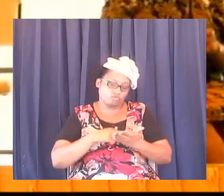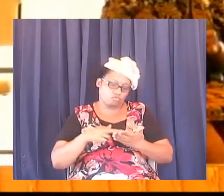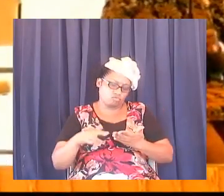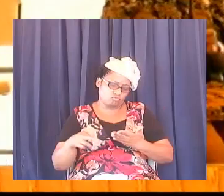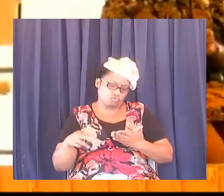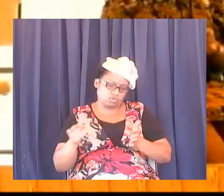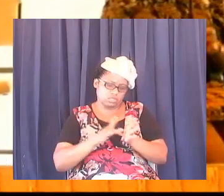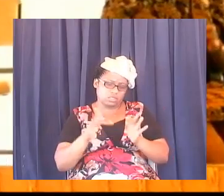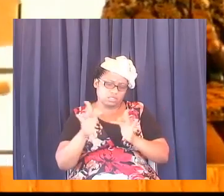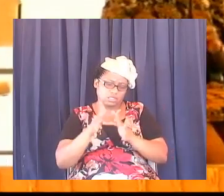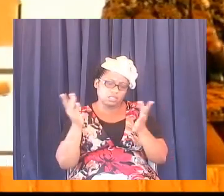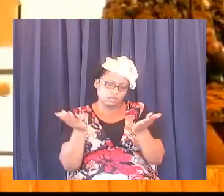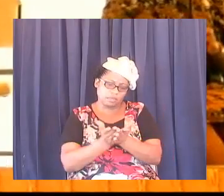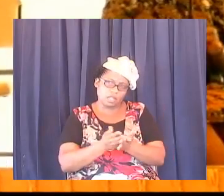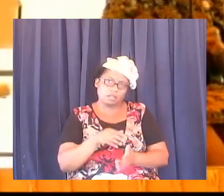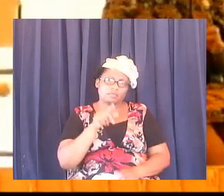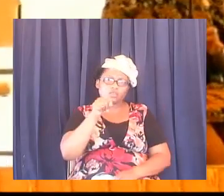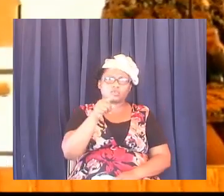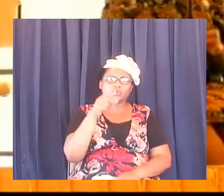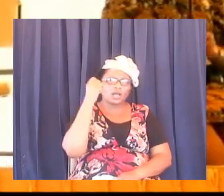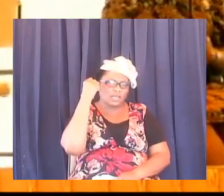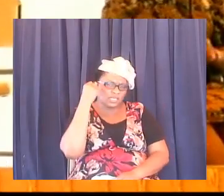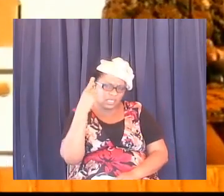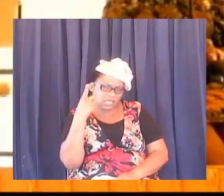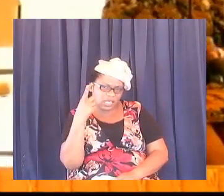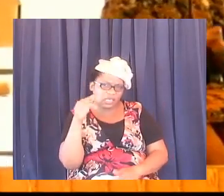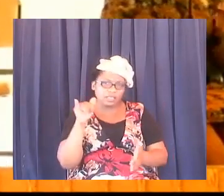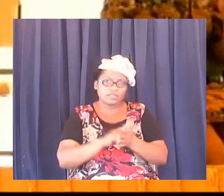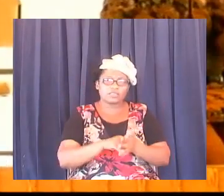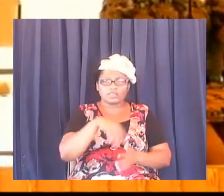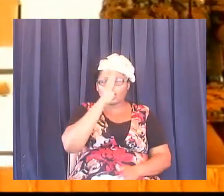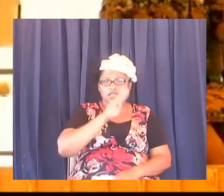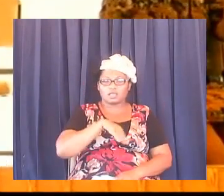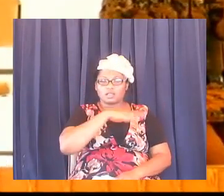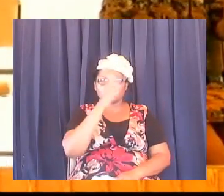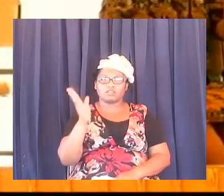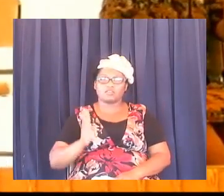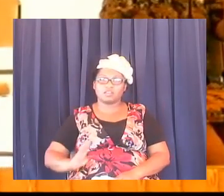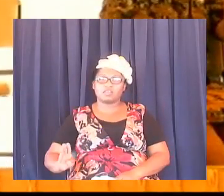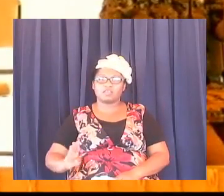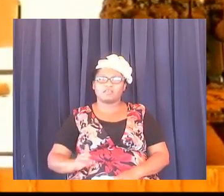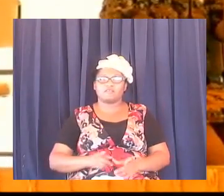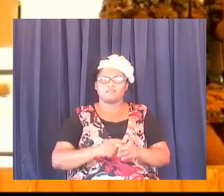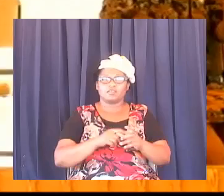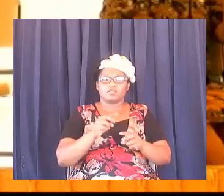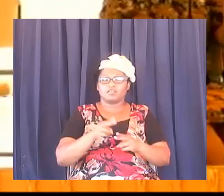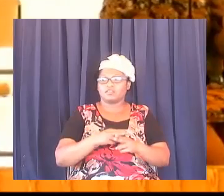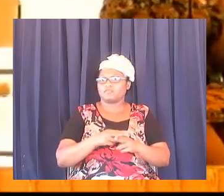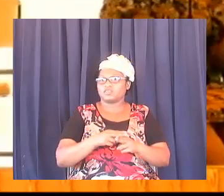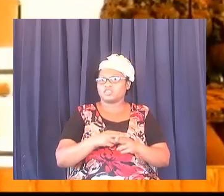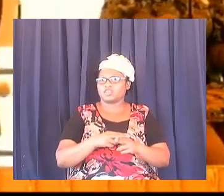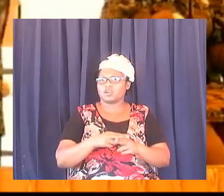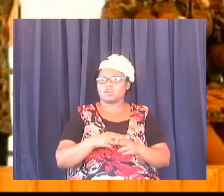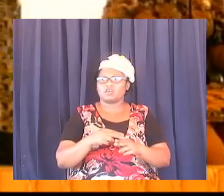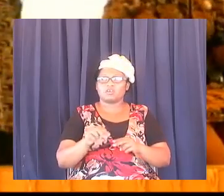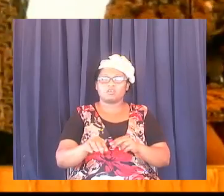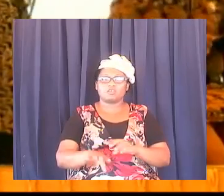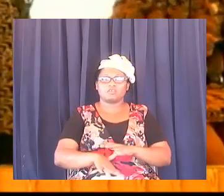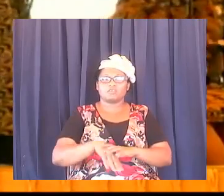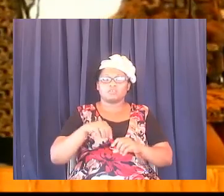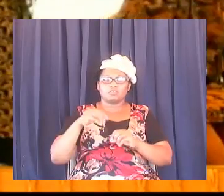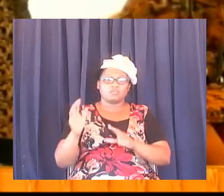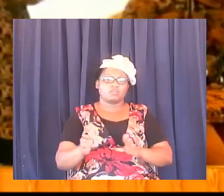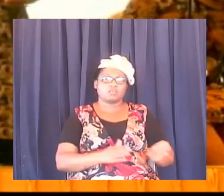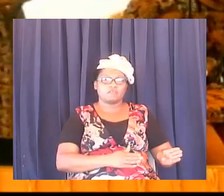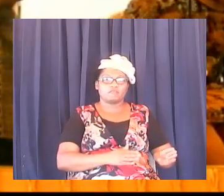you will understand that God never runs short of a plan. He always